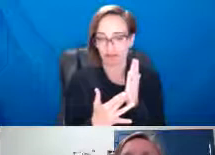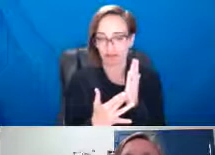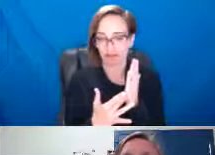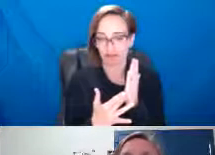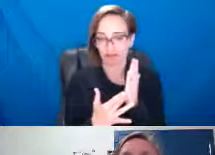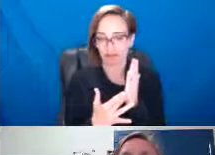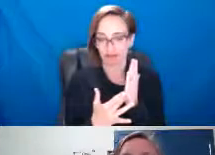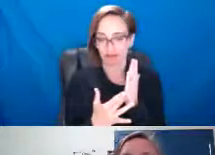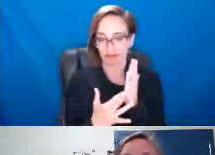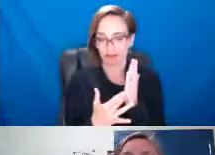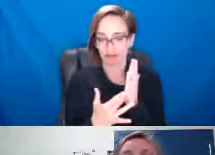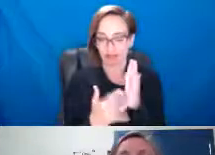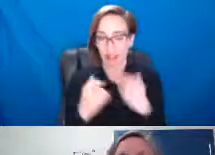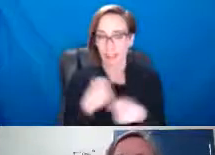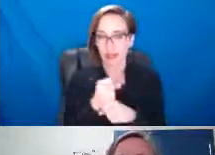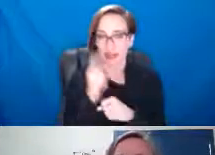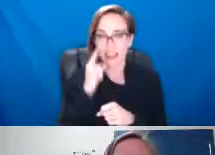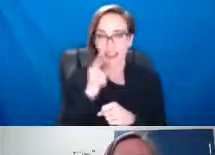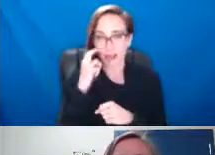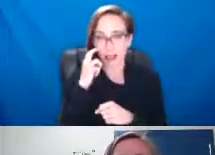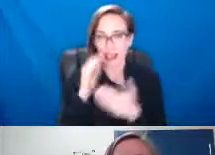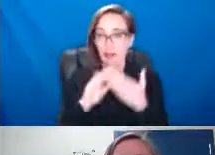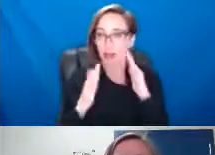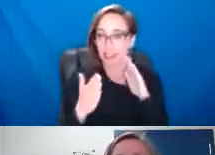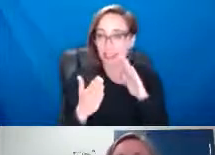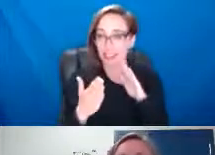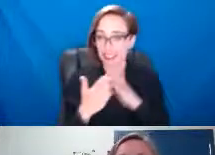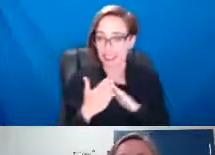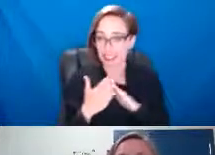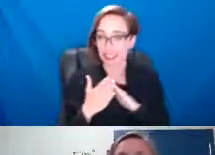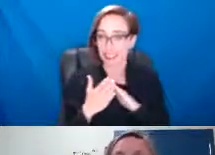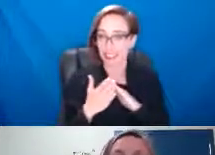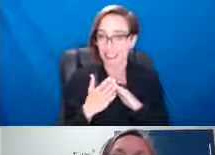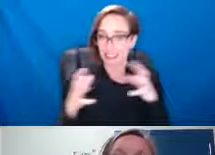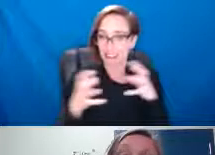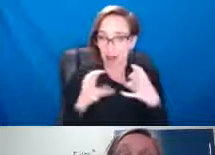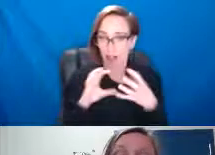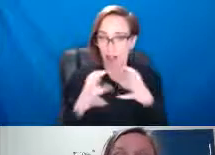the deaf blind communities a smaller world, because now we're